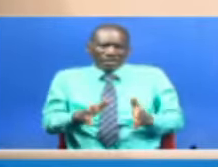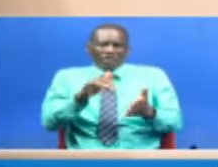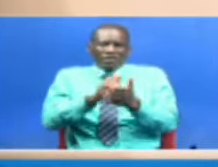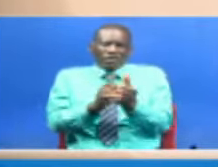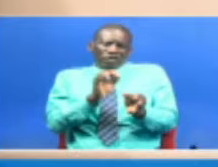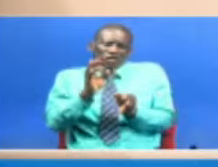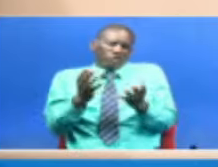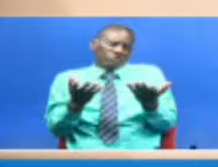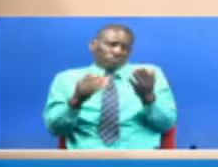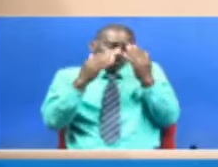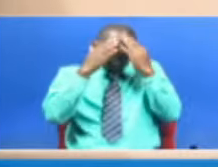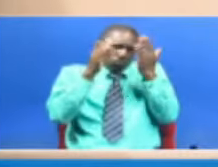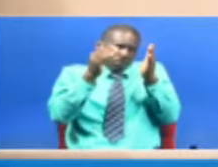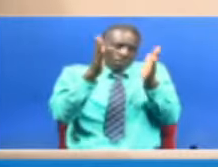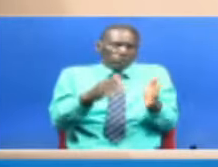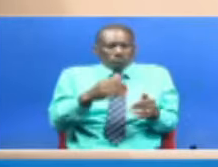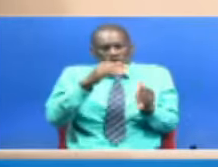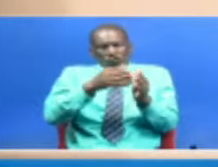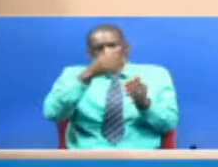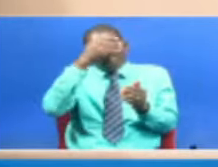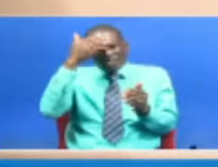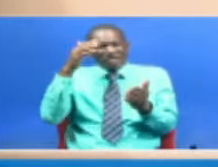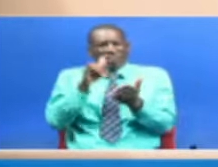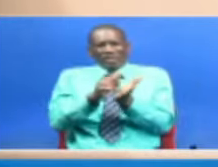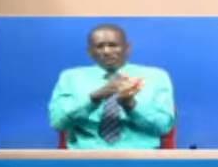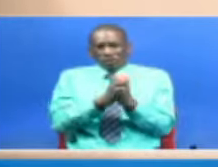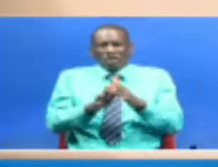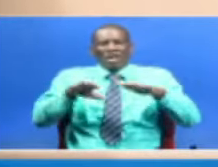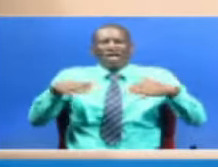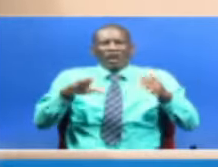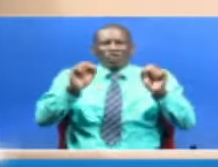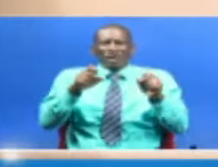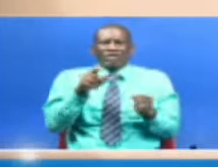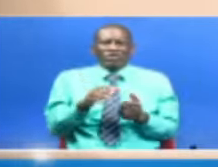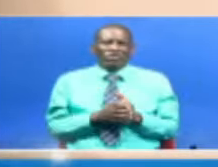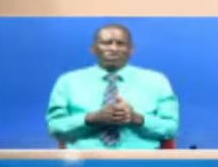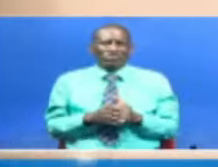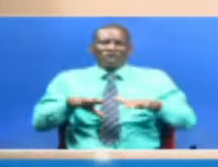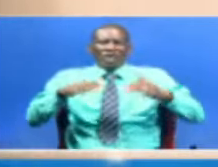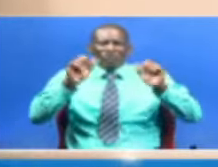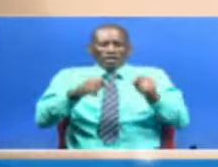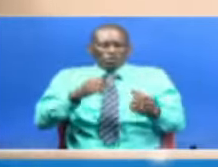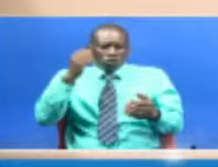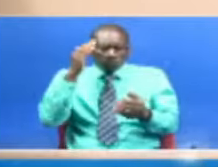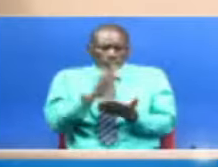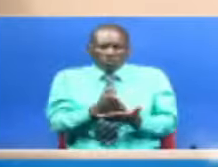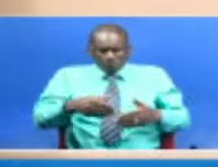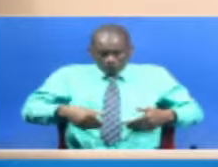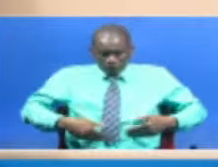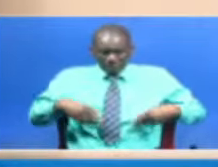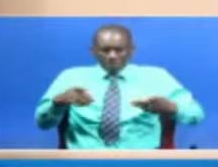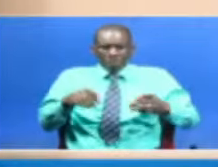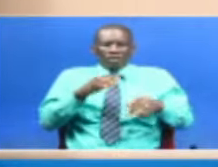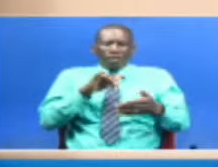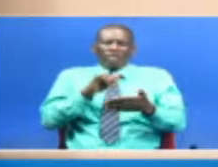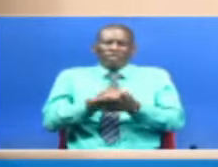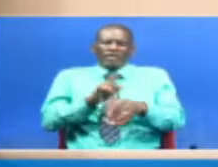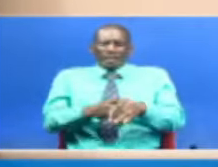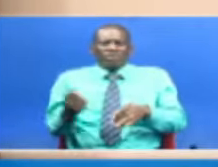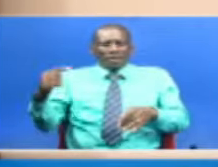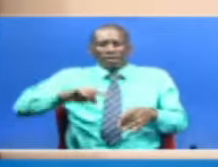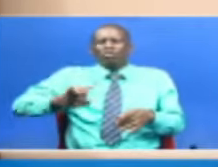ujuani, your stories are how. So how can you guarantee these young people that wakifika pale